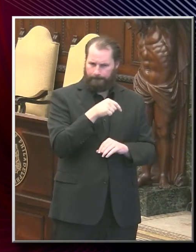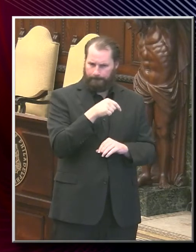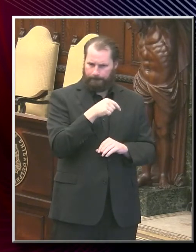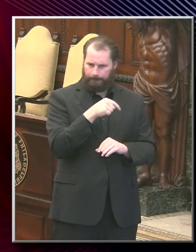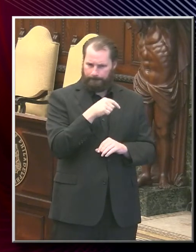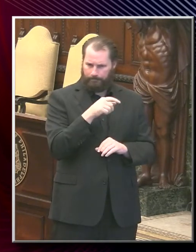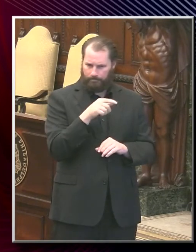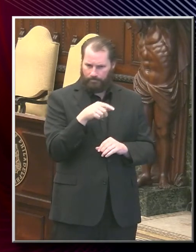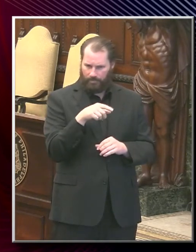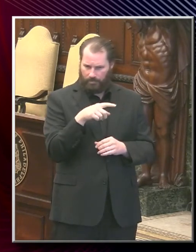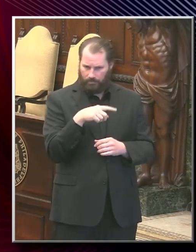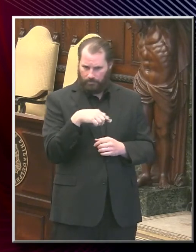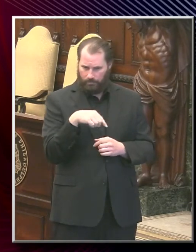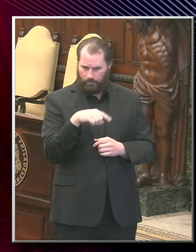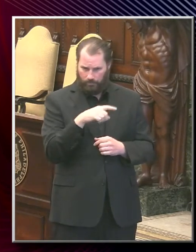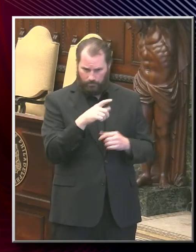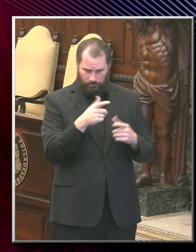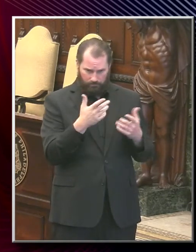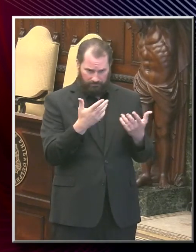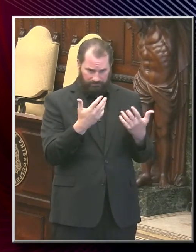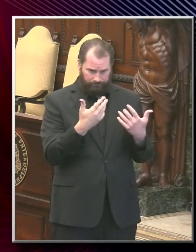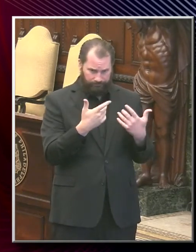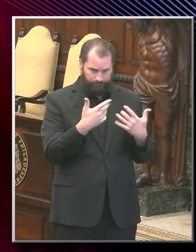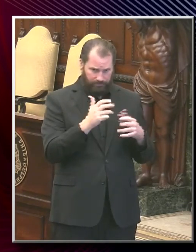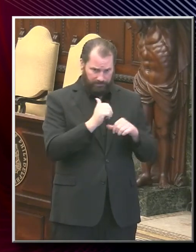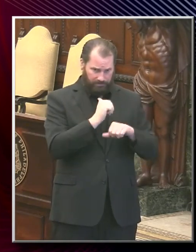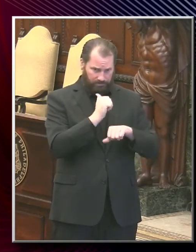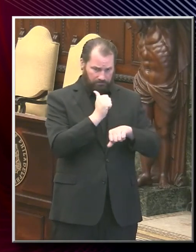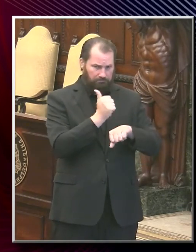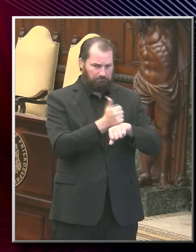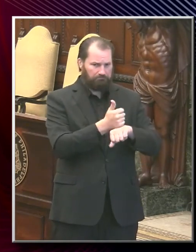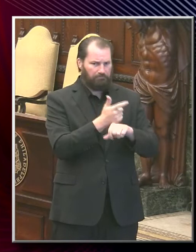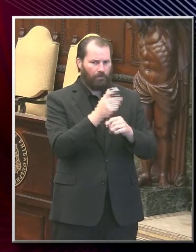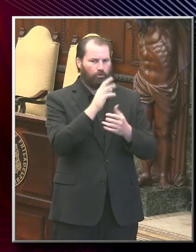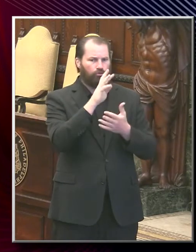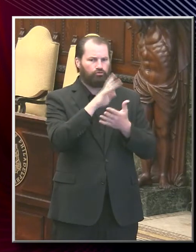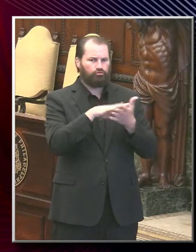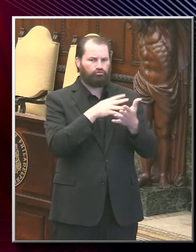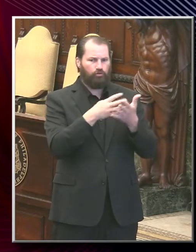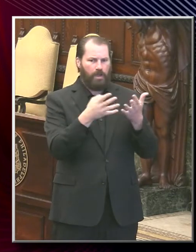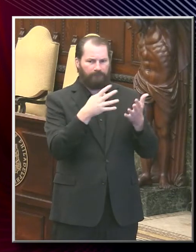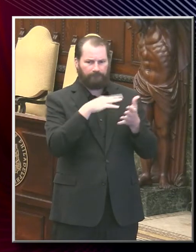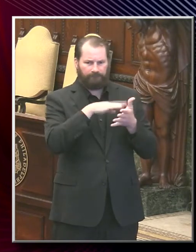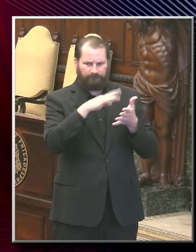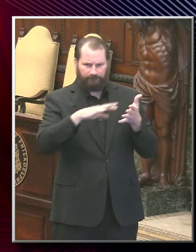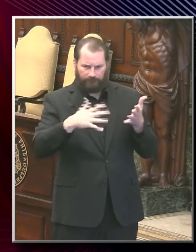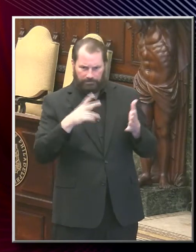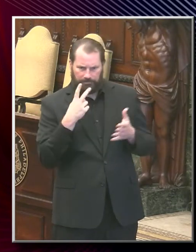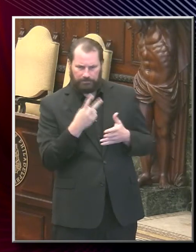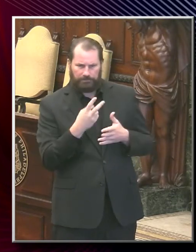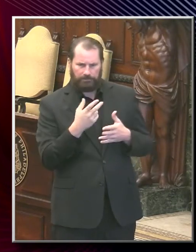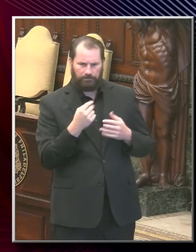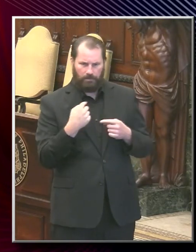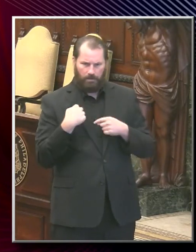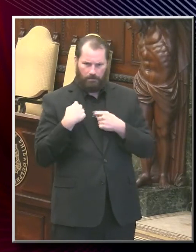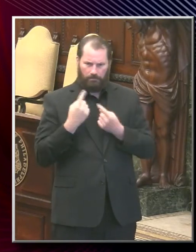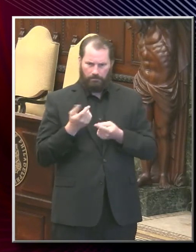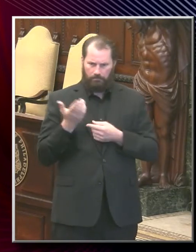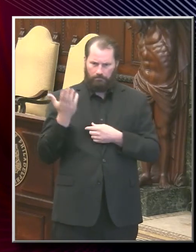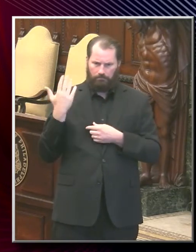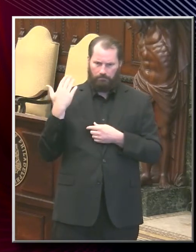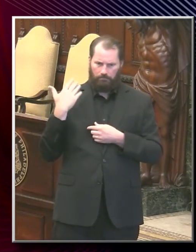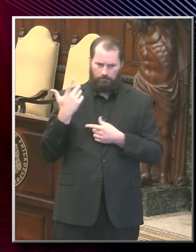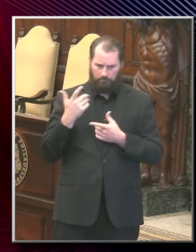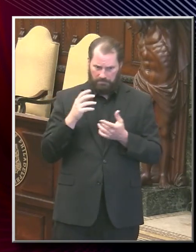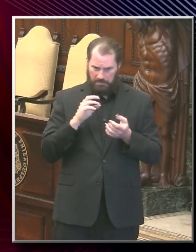case counts in the last 14 days in Philly as of now, and the downward trend seems a